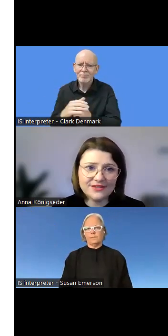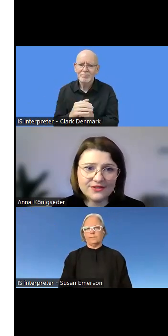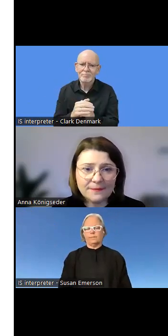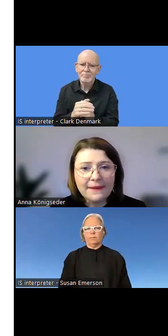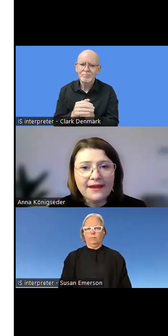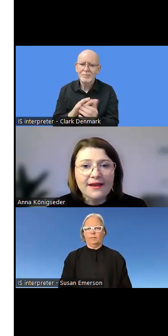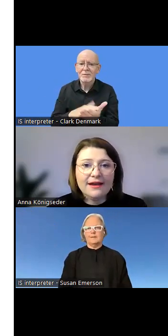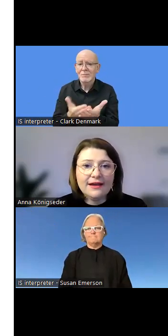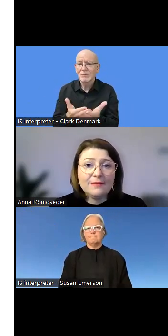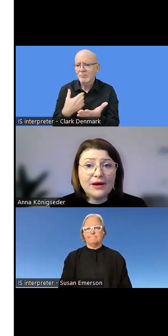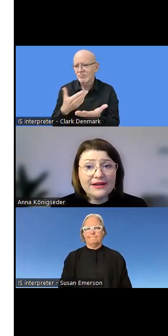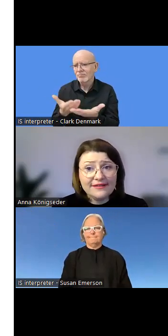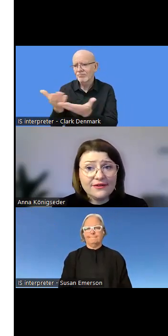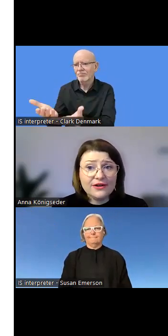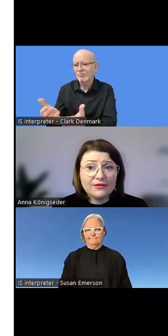disability sector.